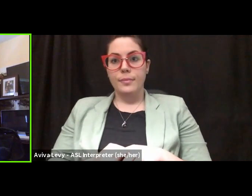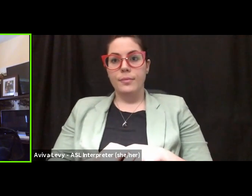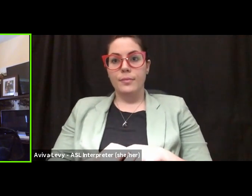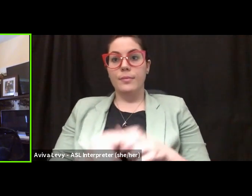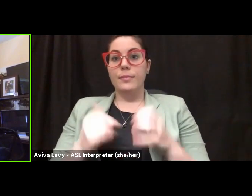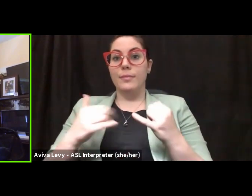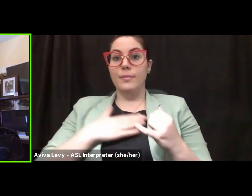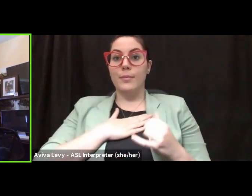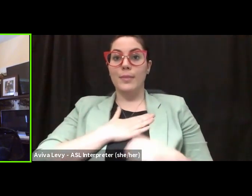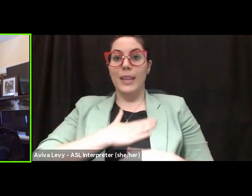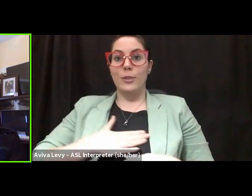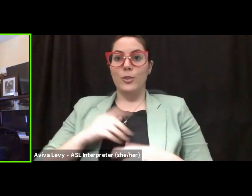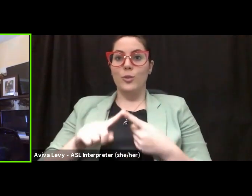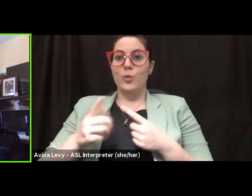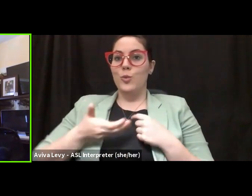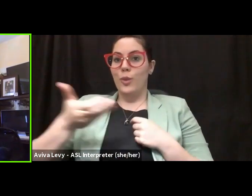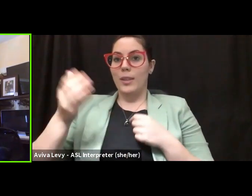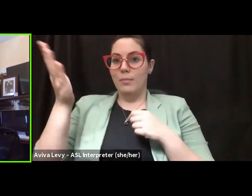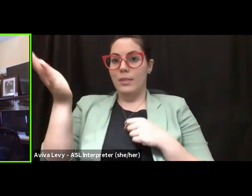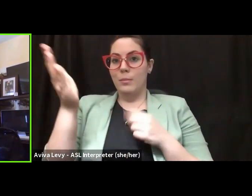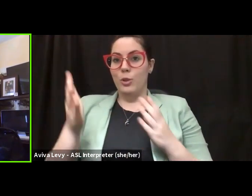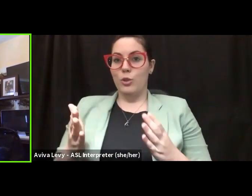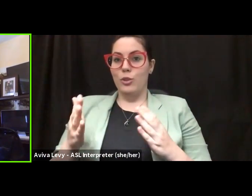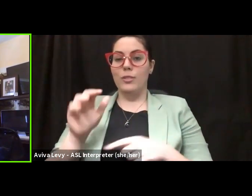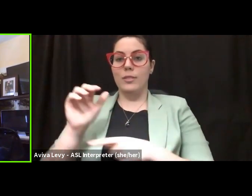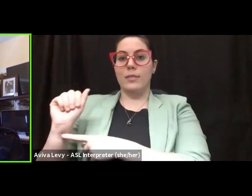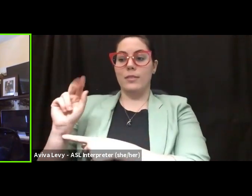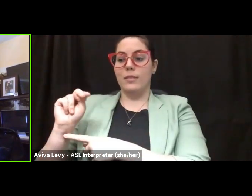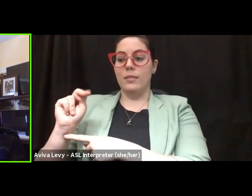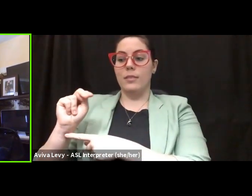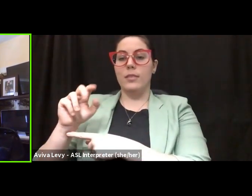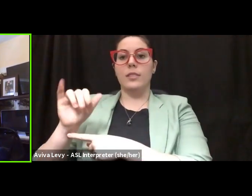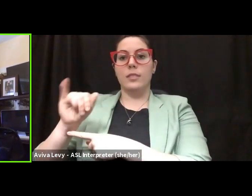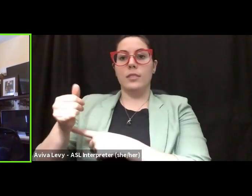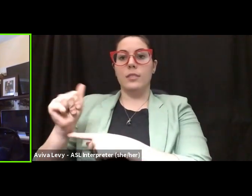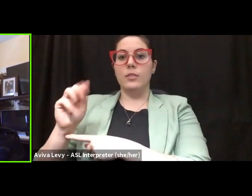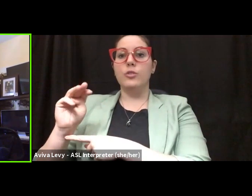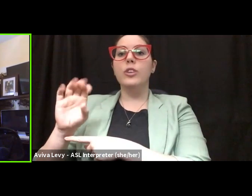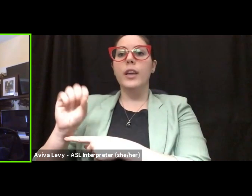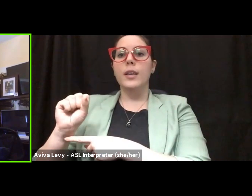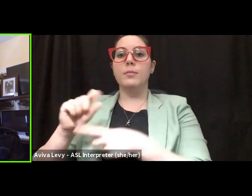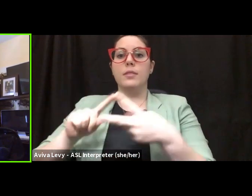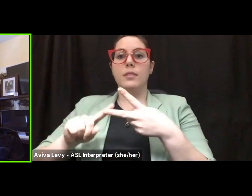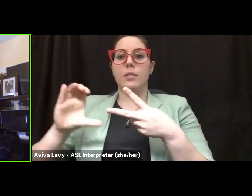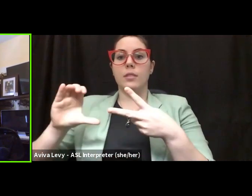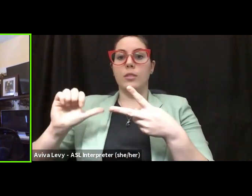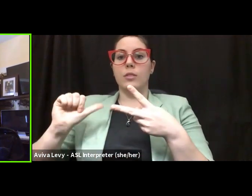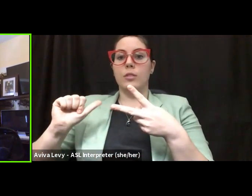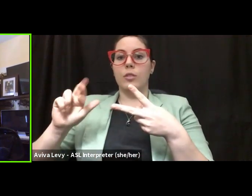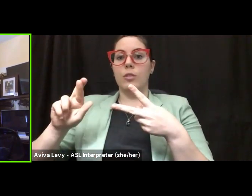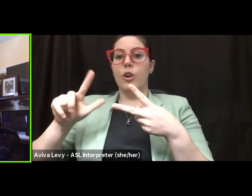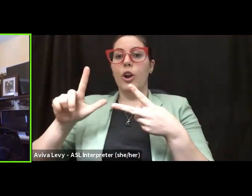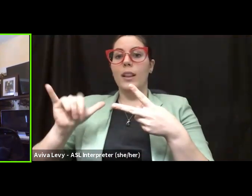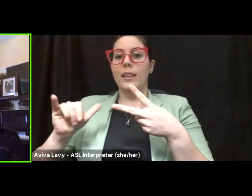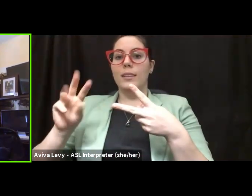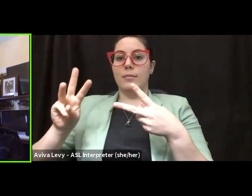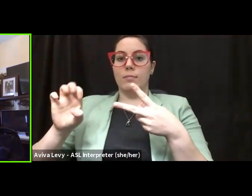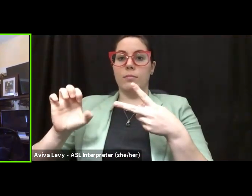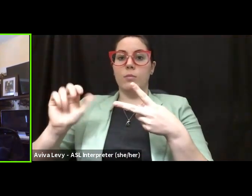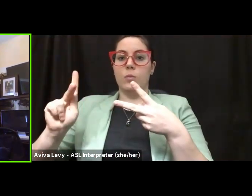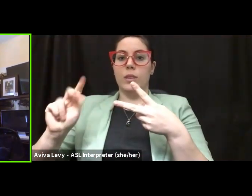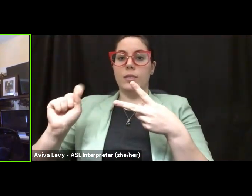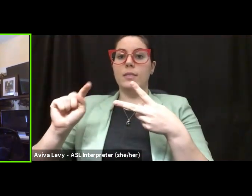to welcome our speakers, Ann James and Carly D. Weckstein. They'll turn on their videos, and as they do, I want to share that